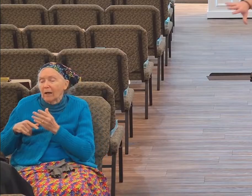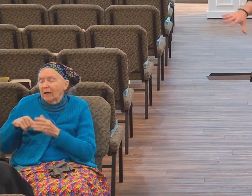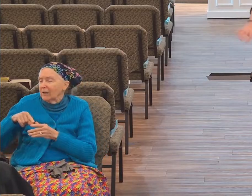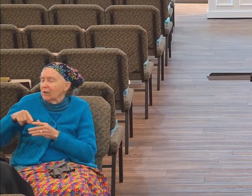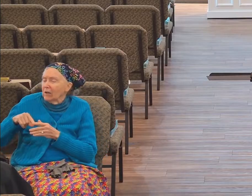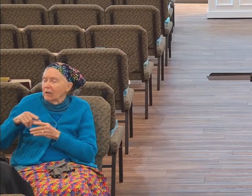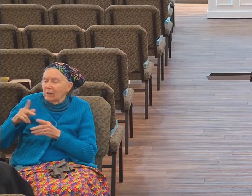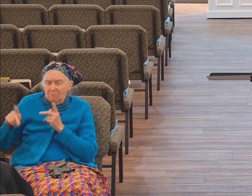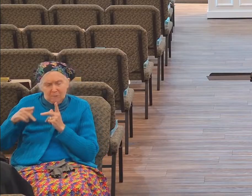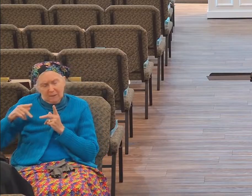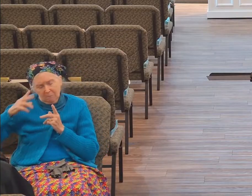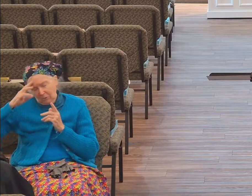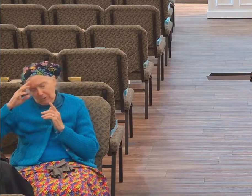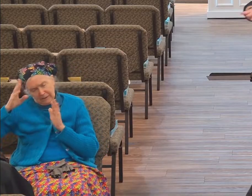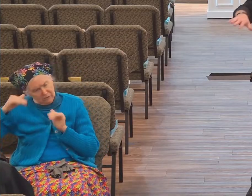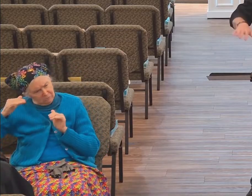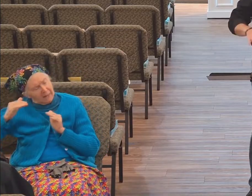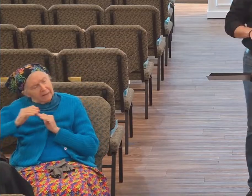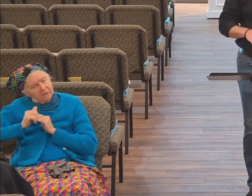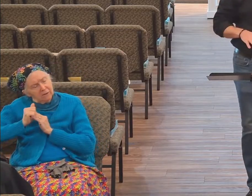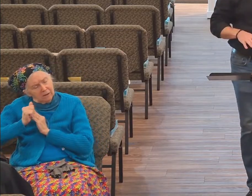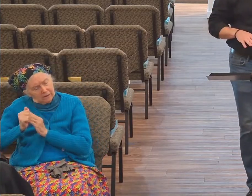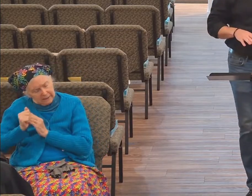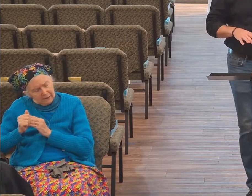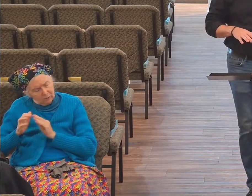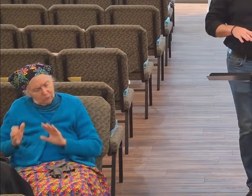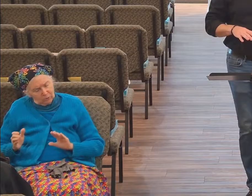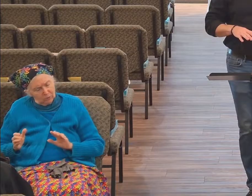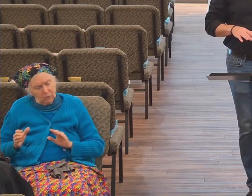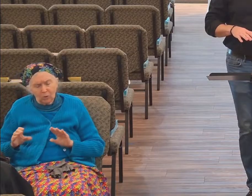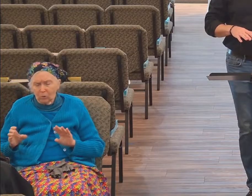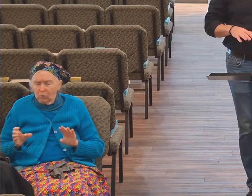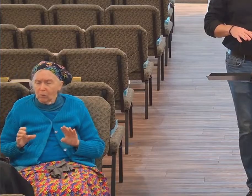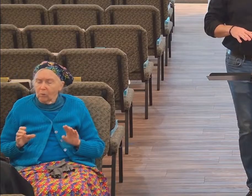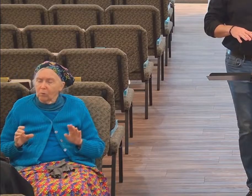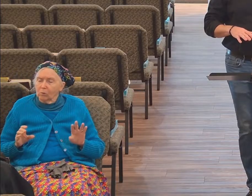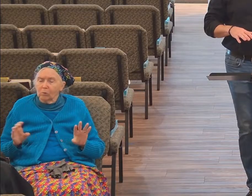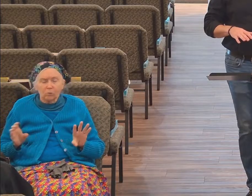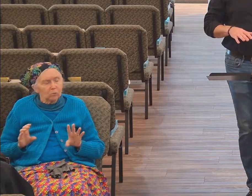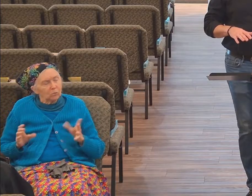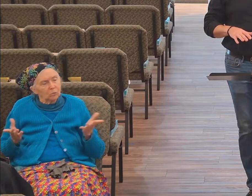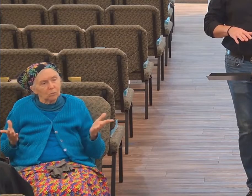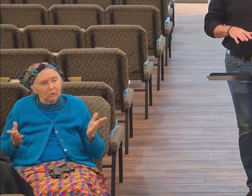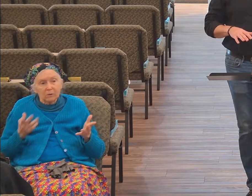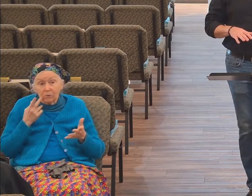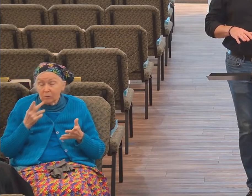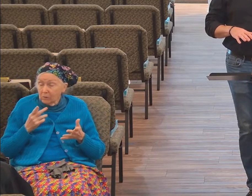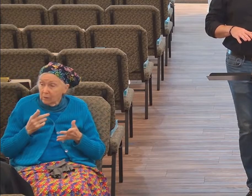Greco-Roman cultural society, you see what he's doing here?